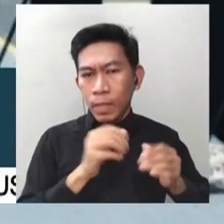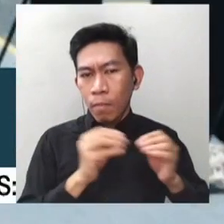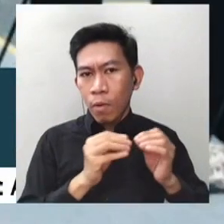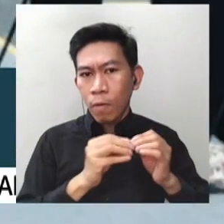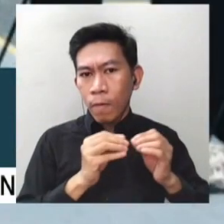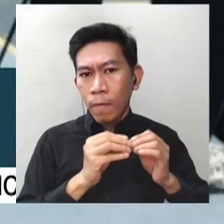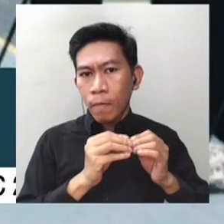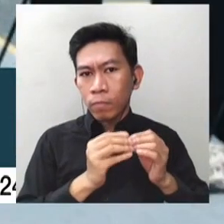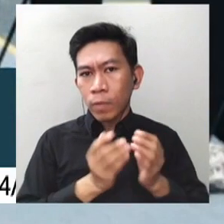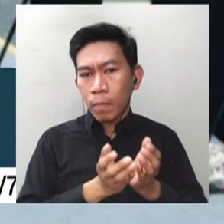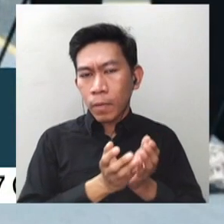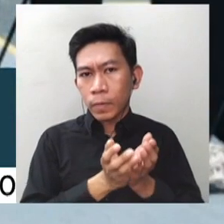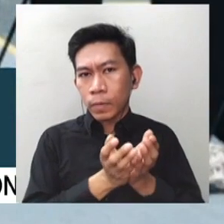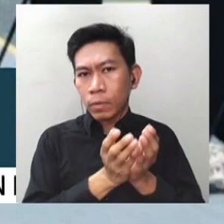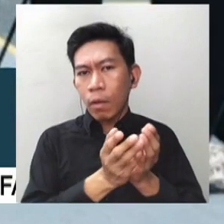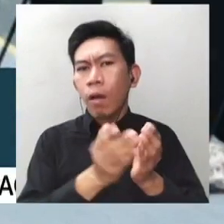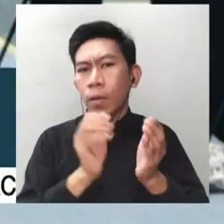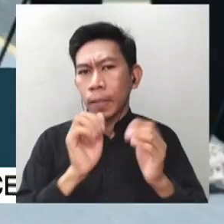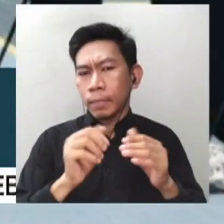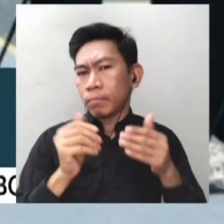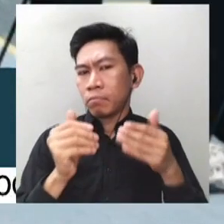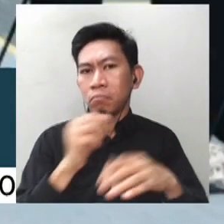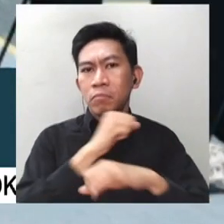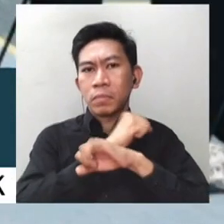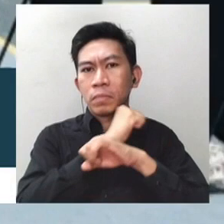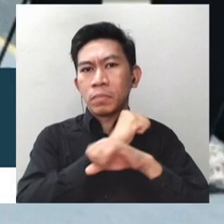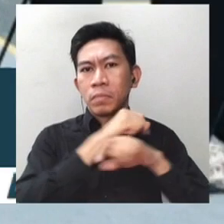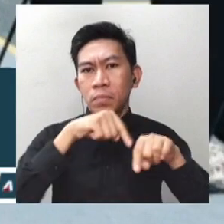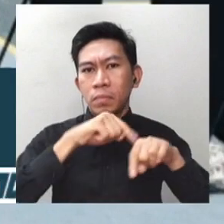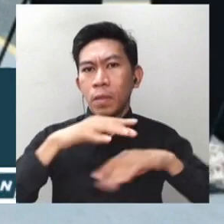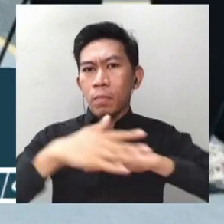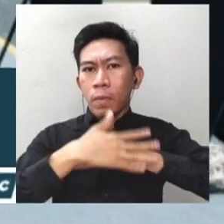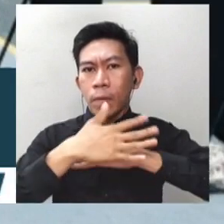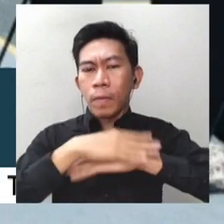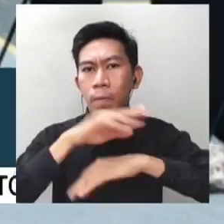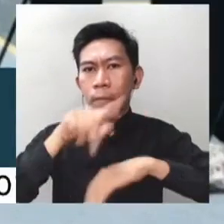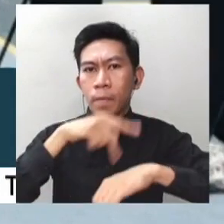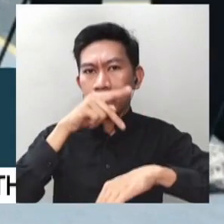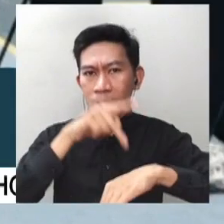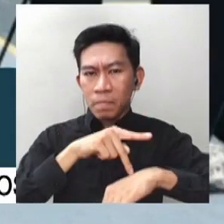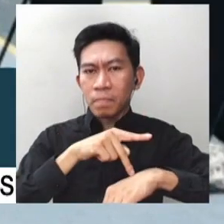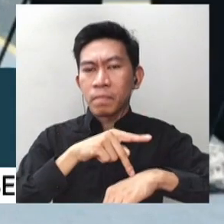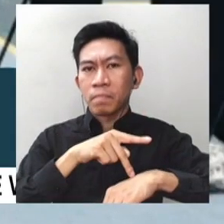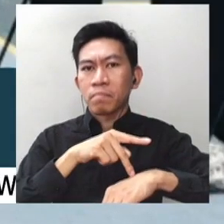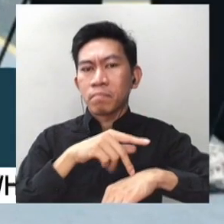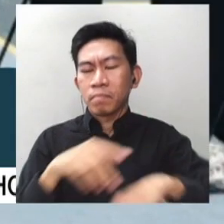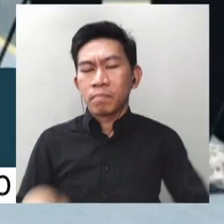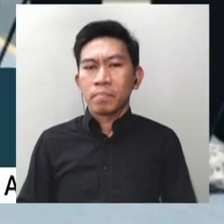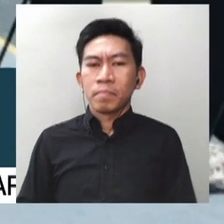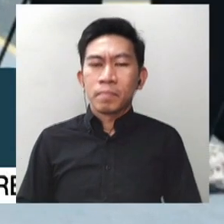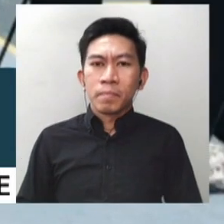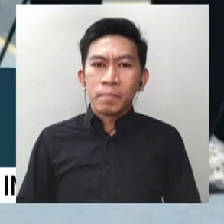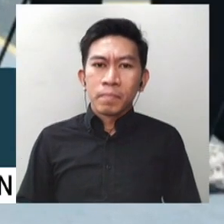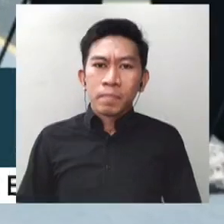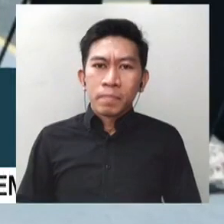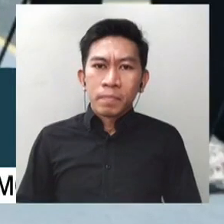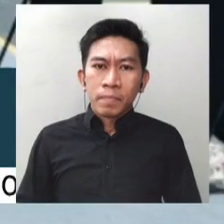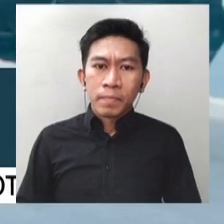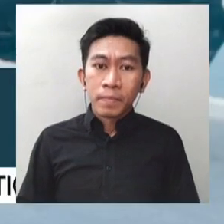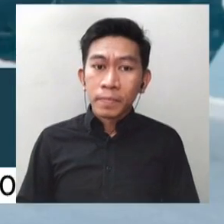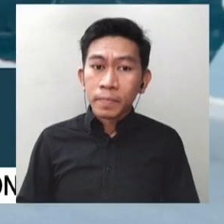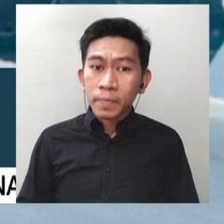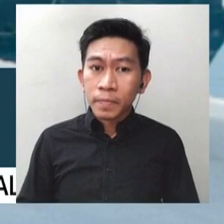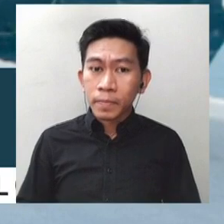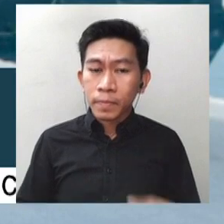in defending our country's sovereign rights in our EEZ or exclusive economic zone. Chidoro noted that aside from